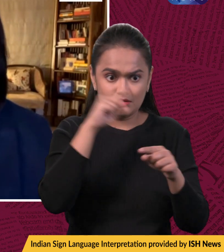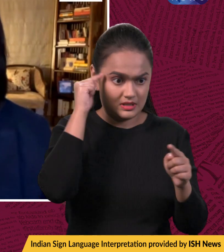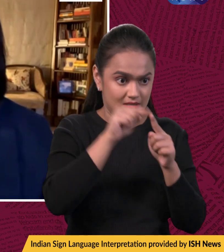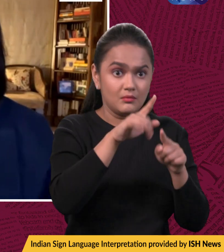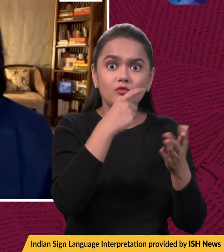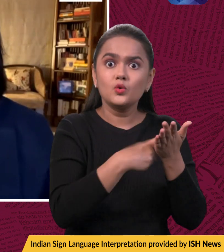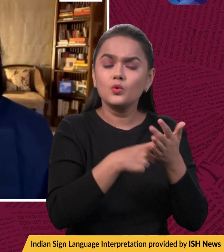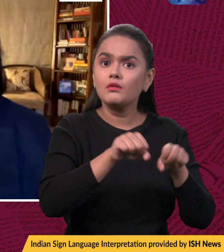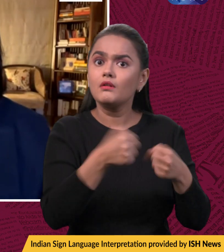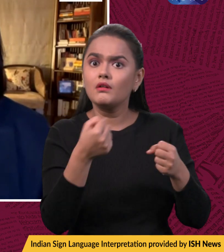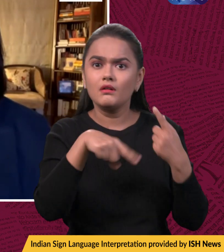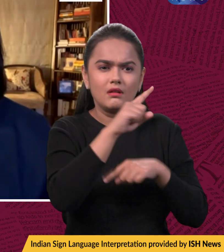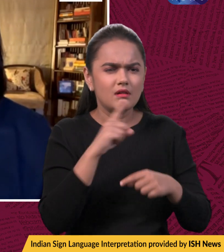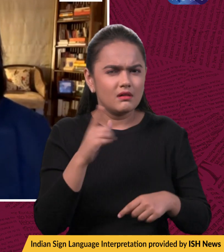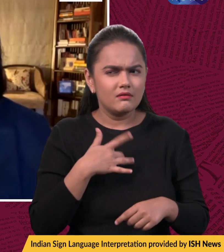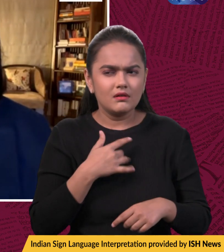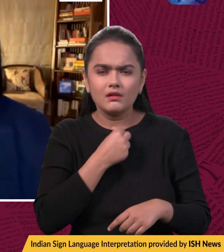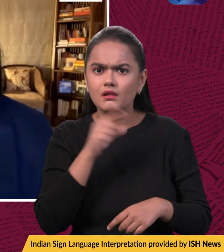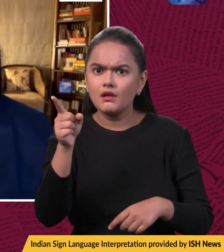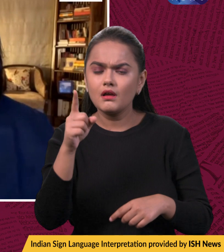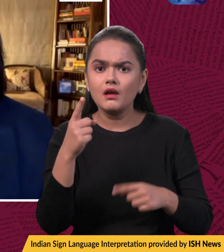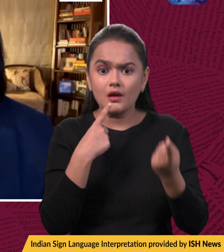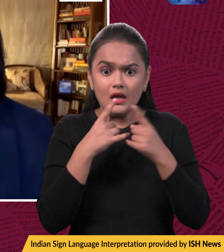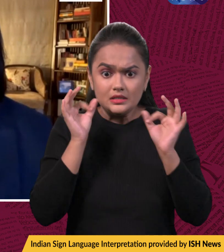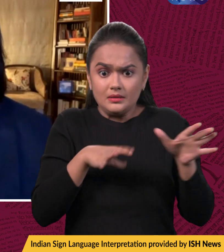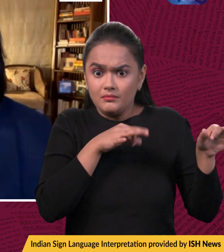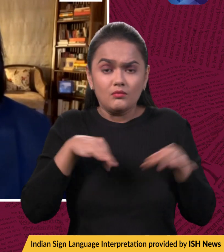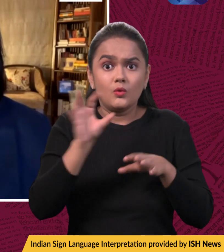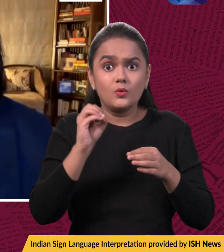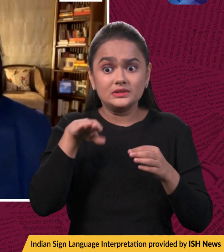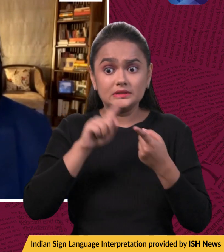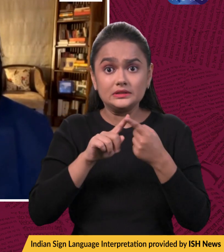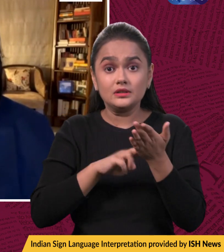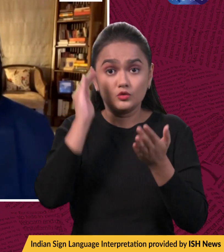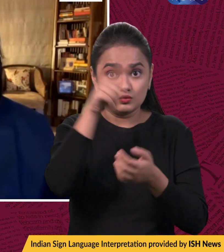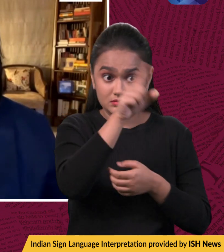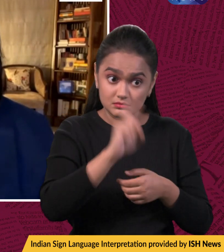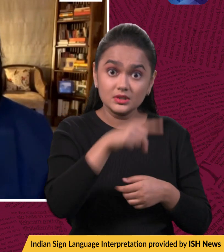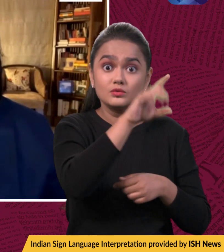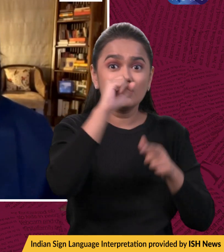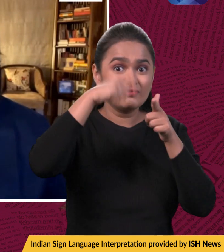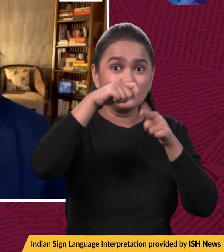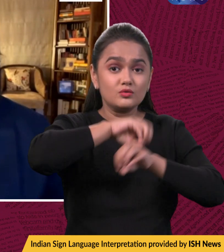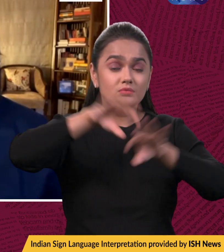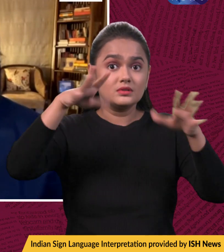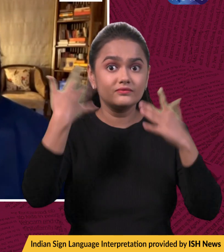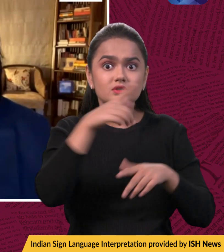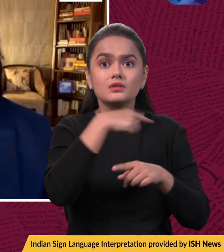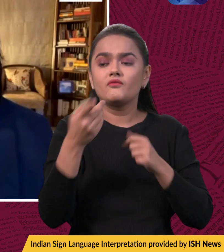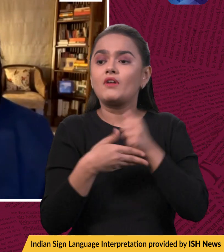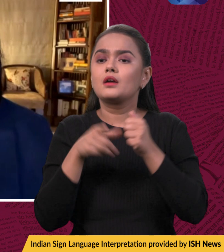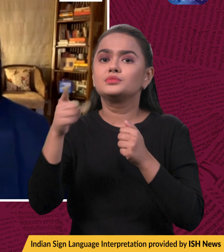civil servants, as cunning and as a gang. It has also asked Zee News to take down a video in which they call protesting